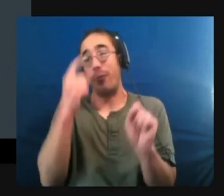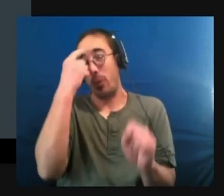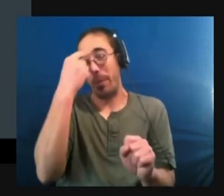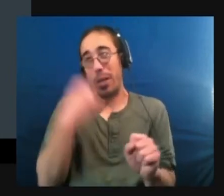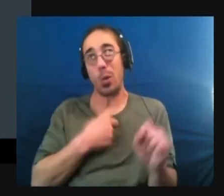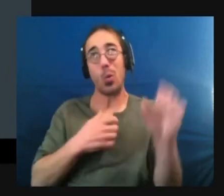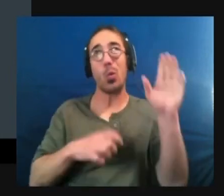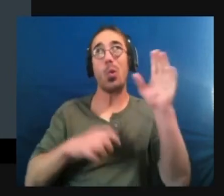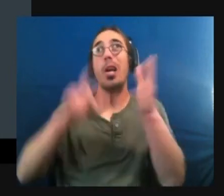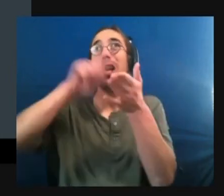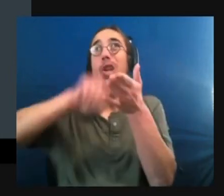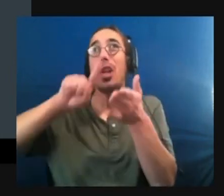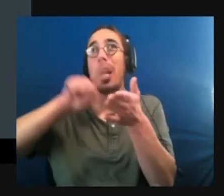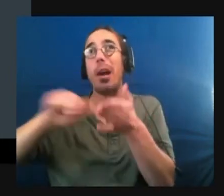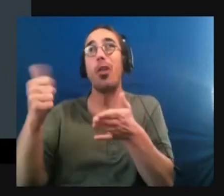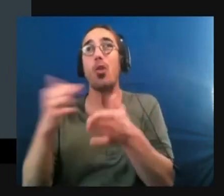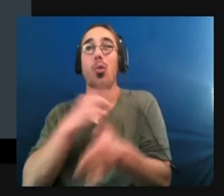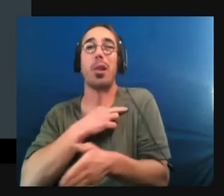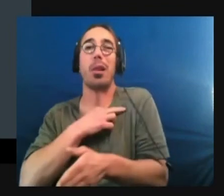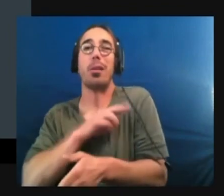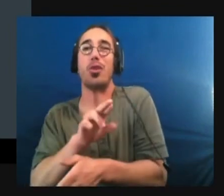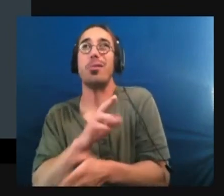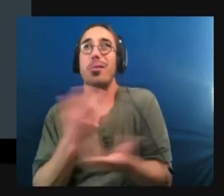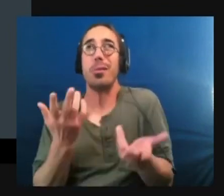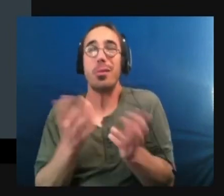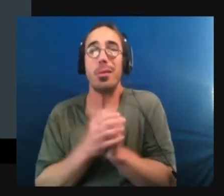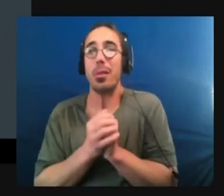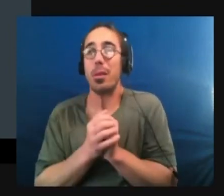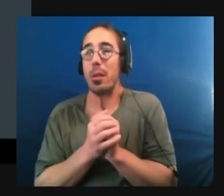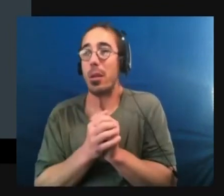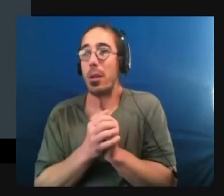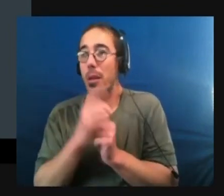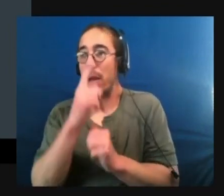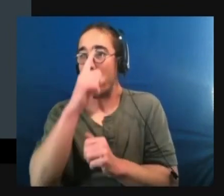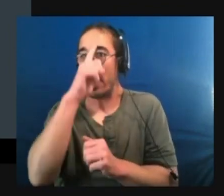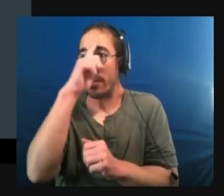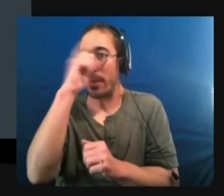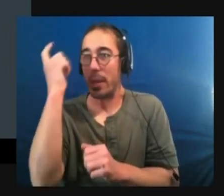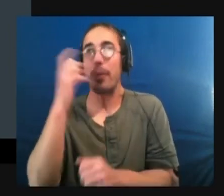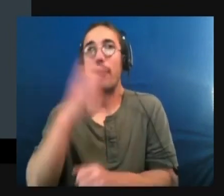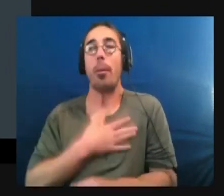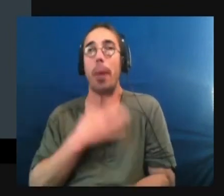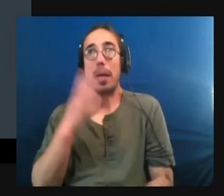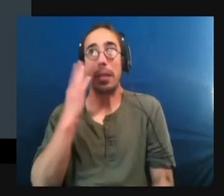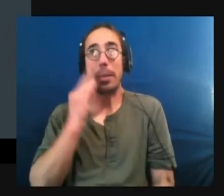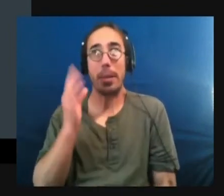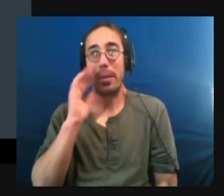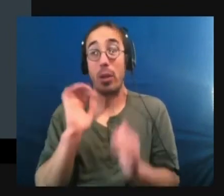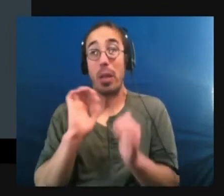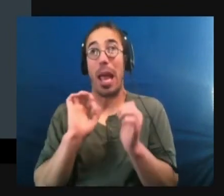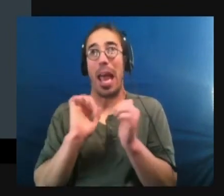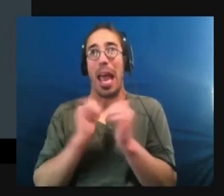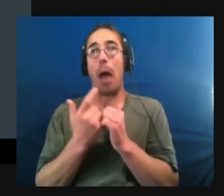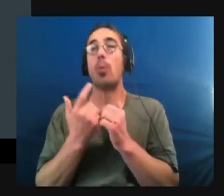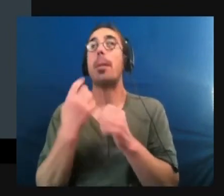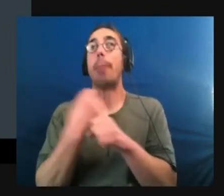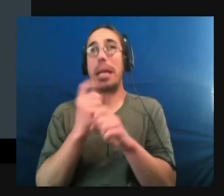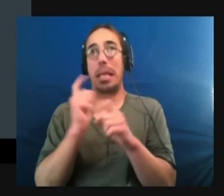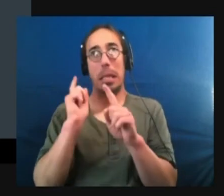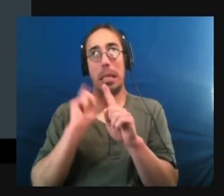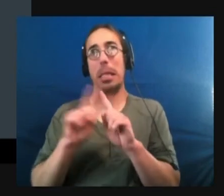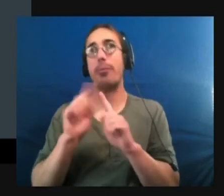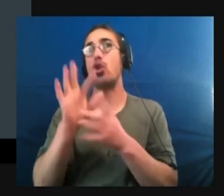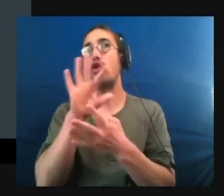explore. Because of those experiences and because of the way that I was making different choices for myself,